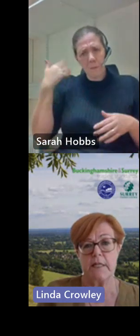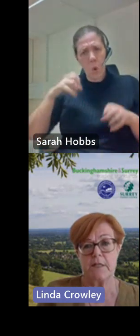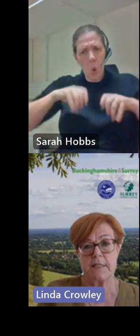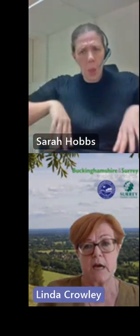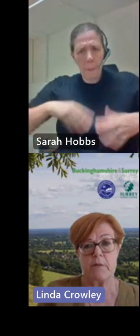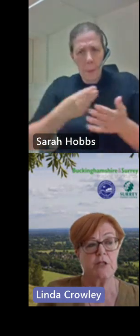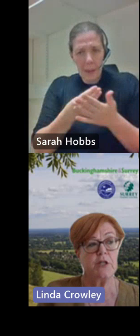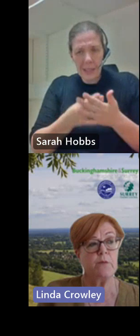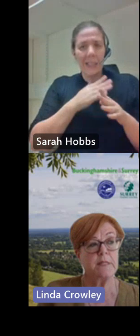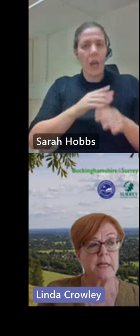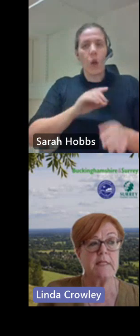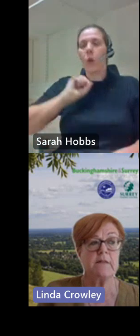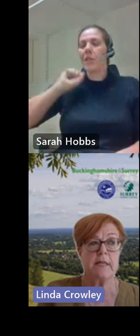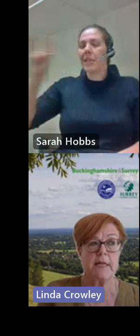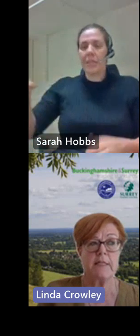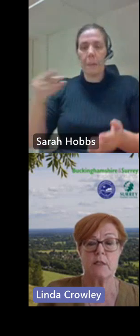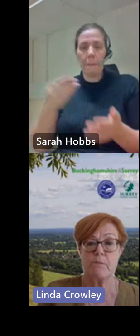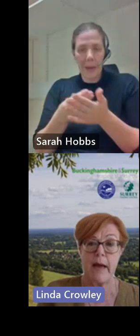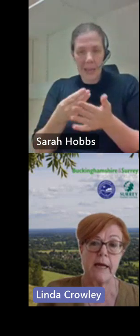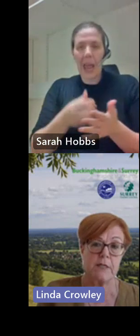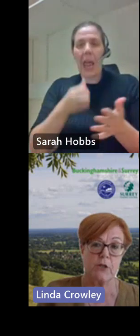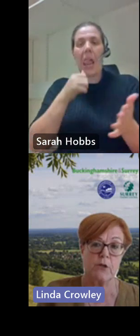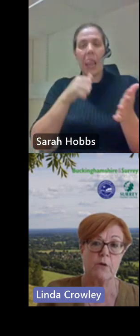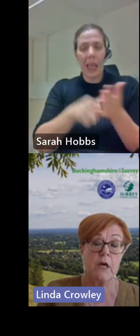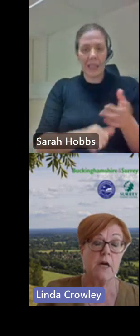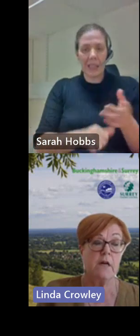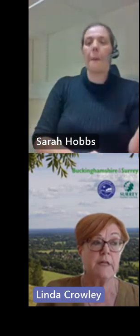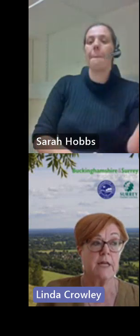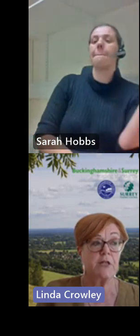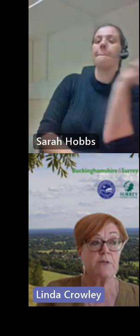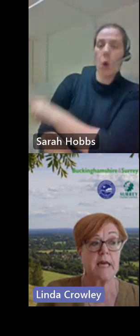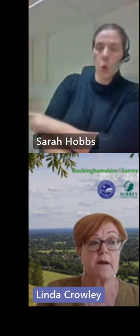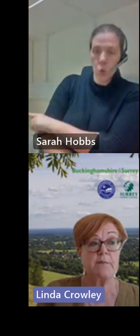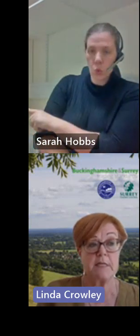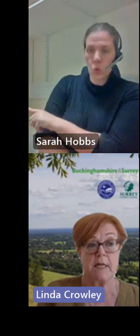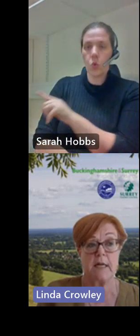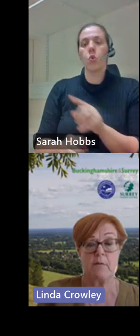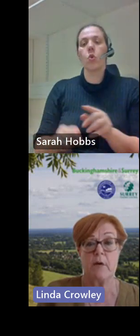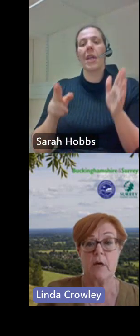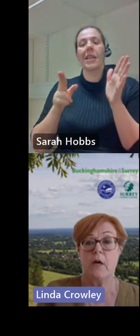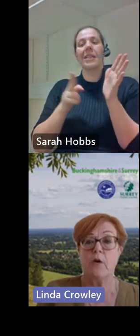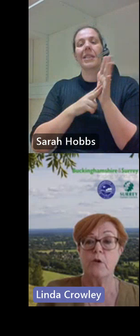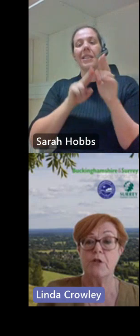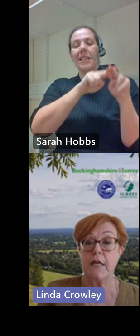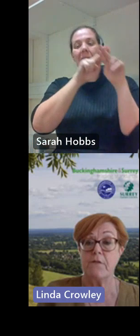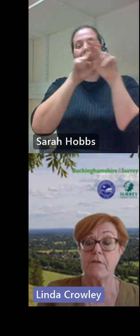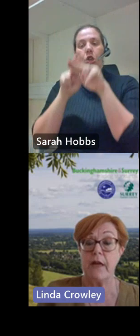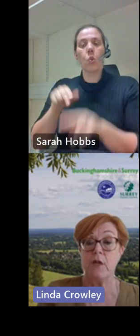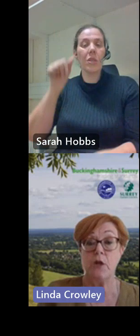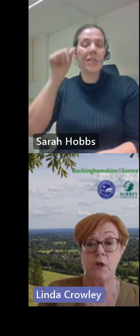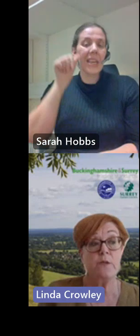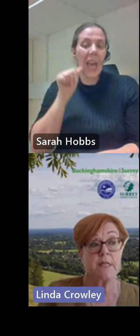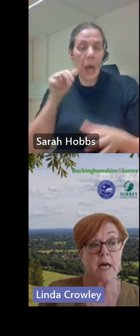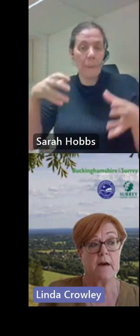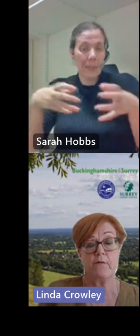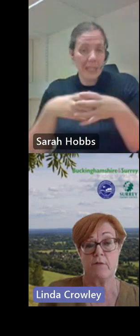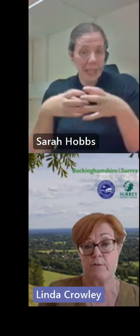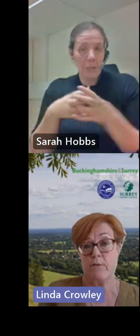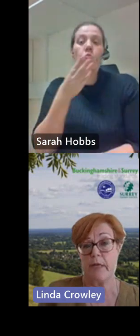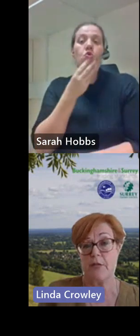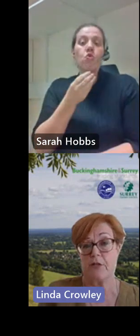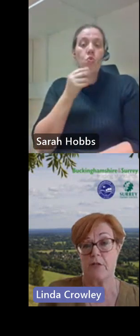sending money to the scammers, she was sending the letters back to the National Scams team, who could then use